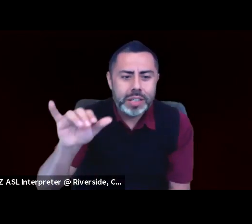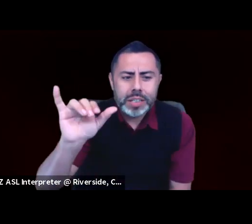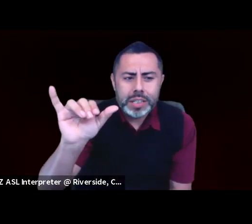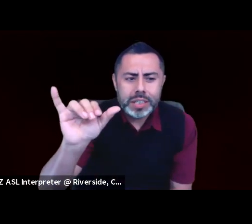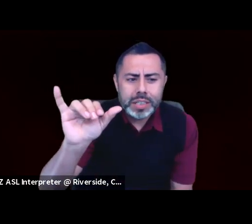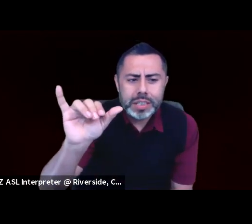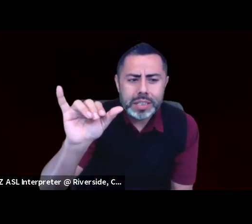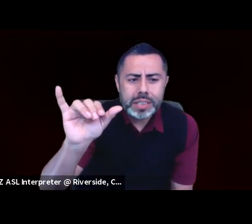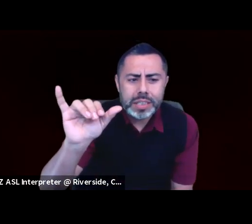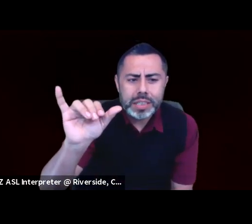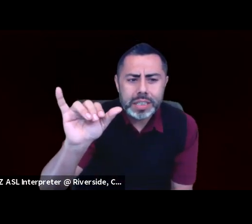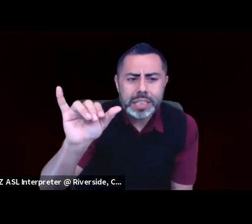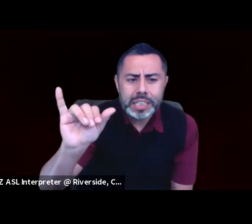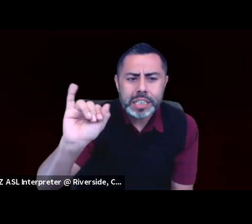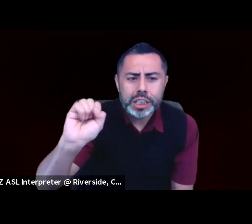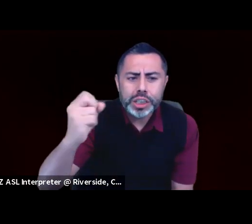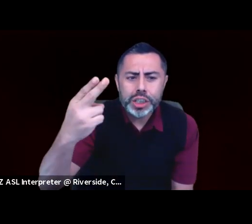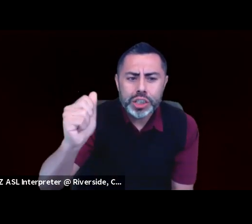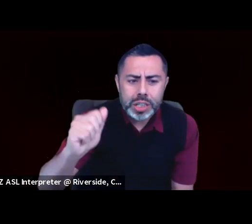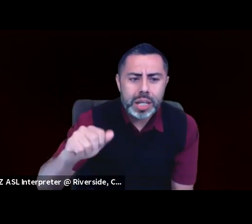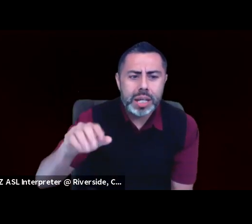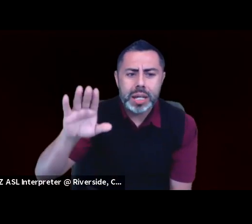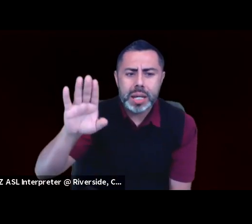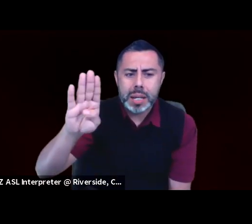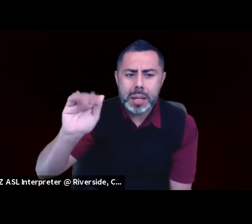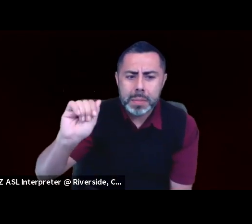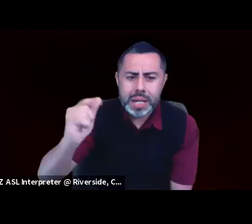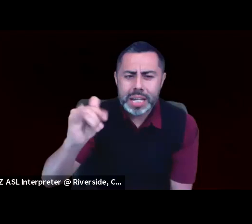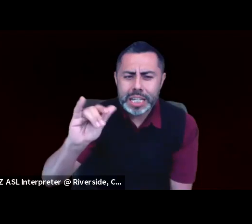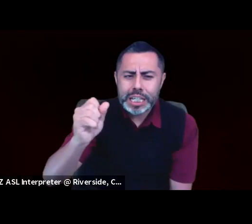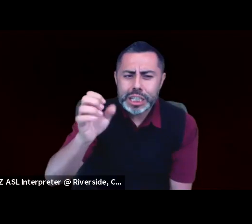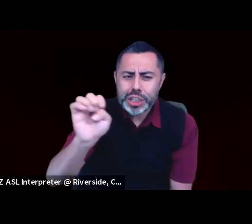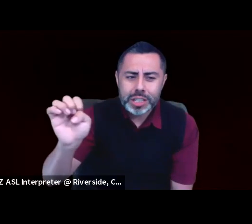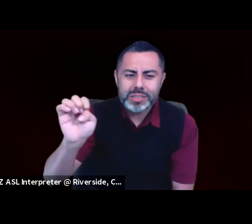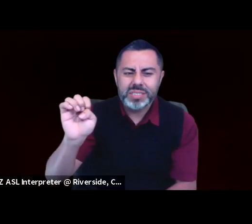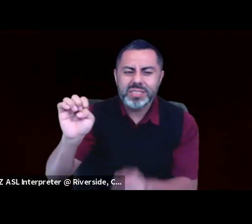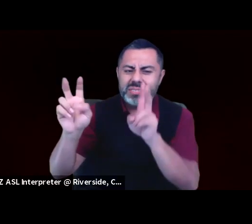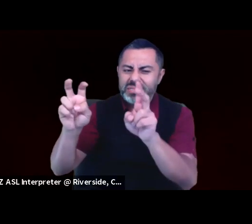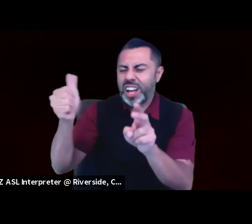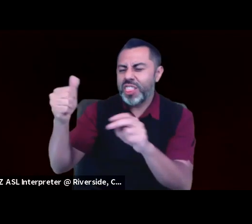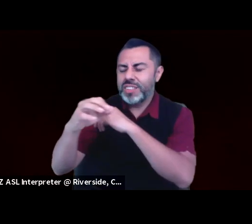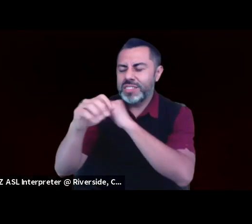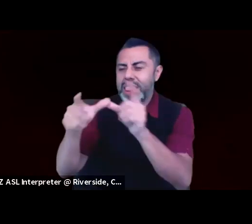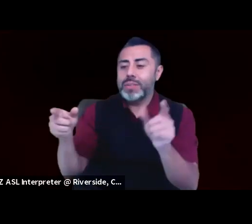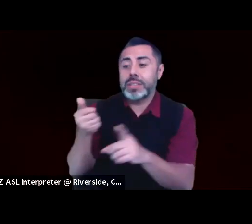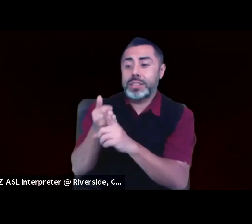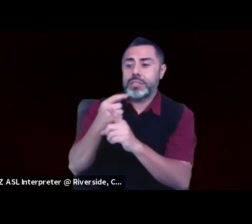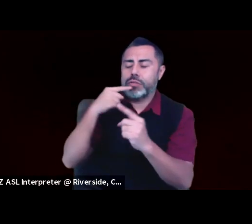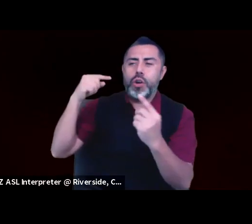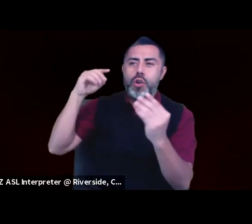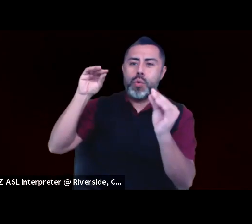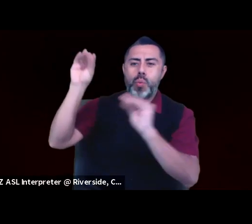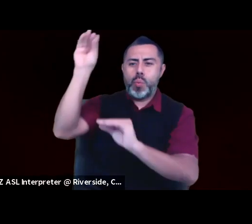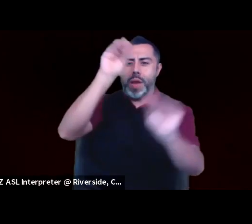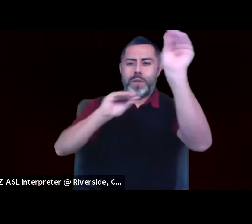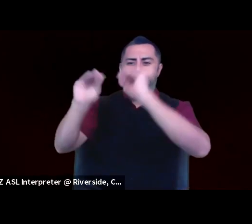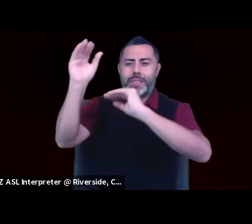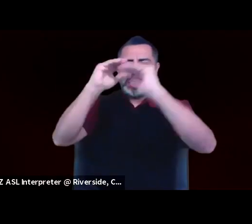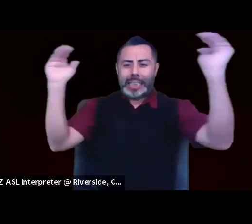which is revolving sky for folks to promote some good medicine out there. It talks about star